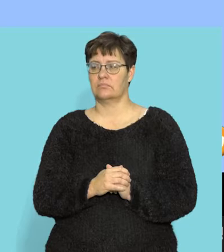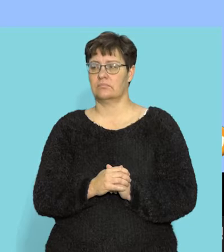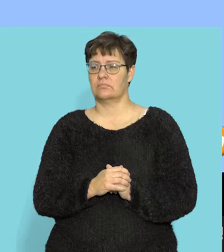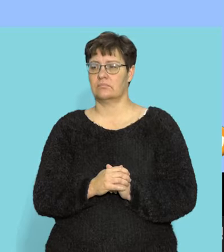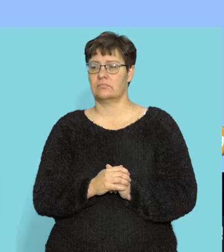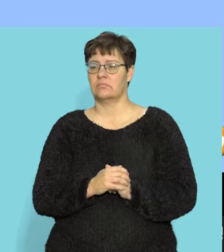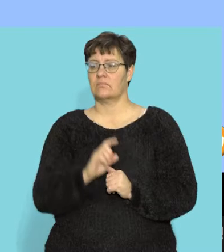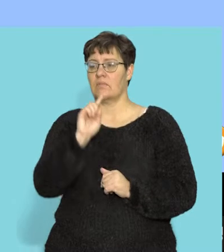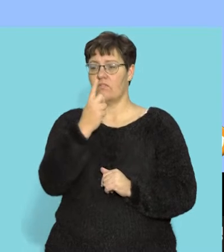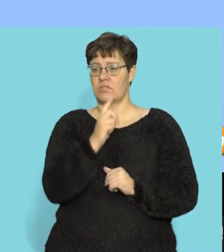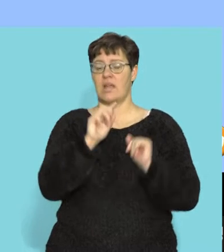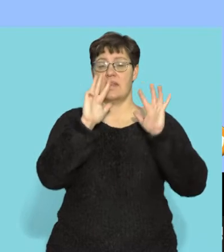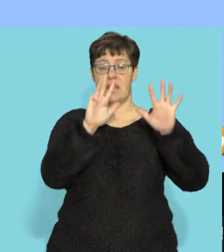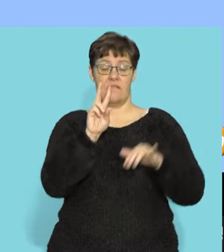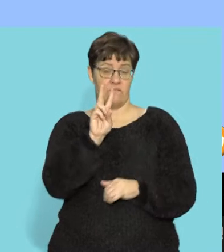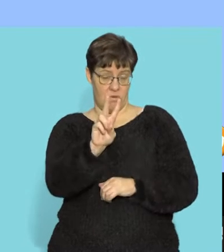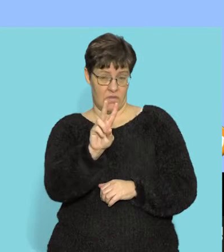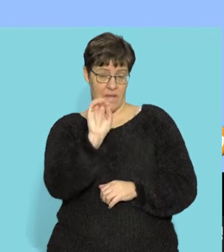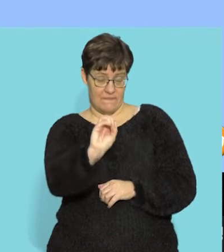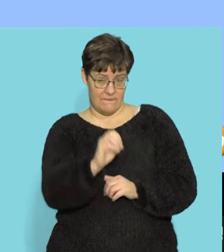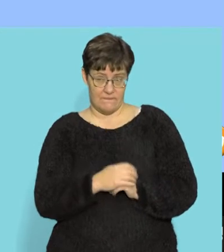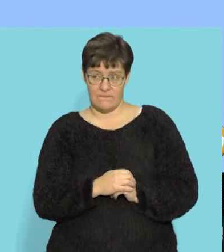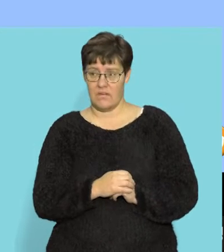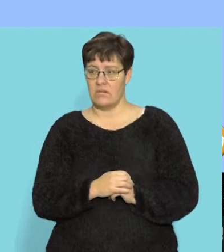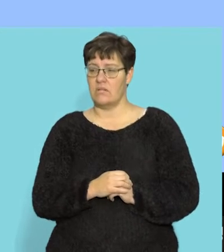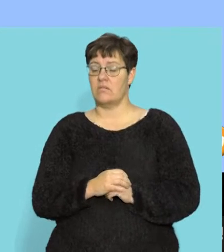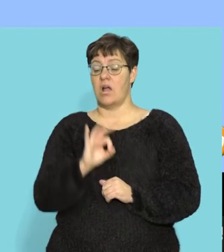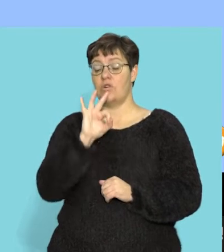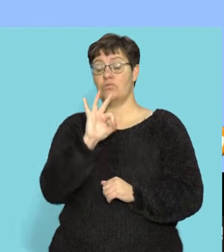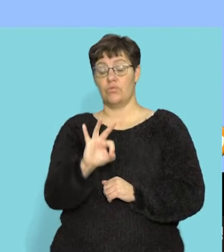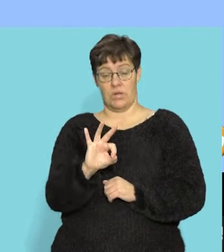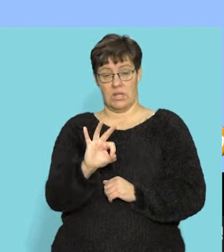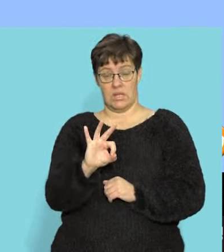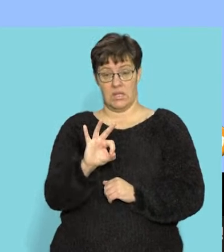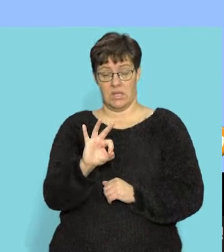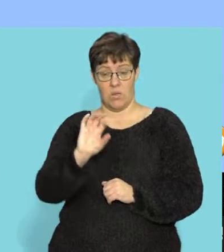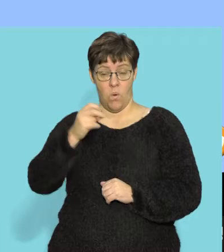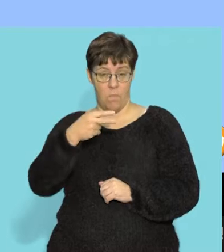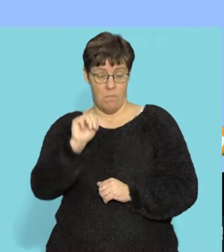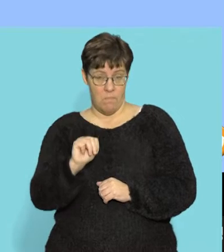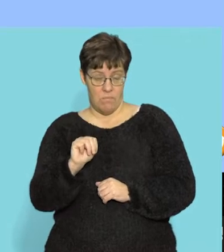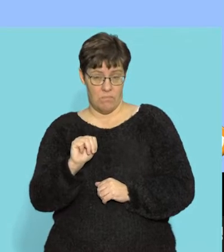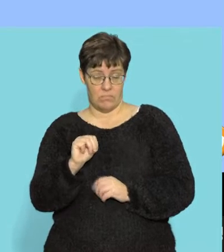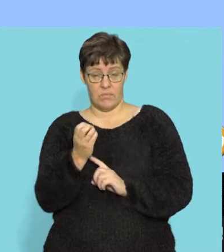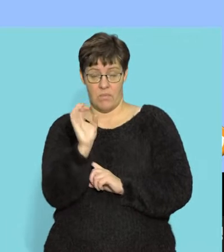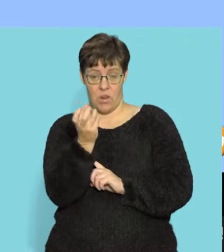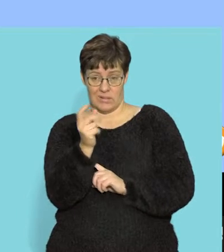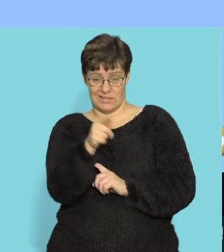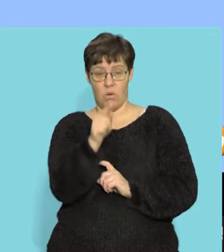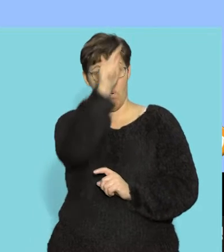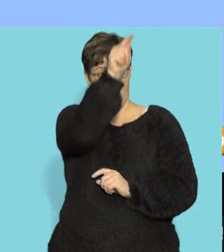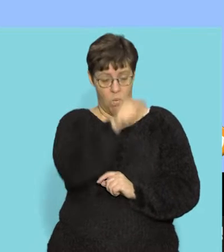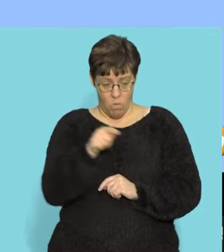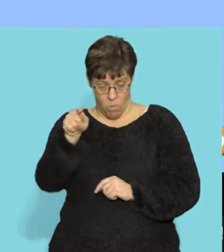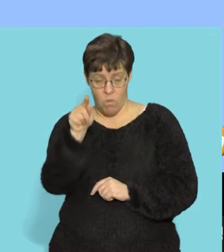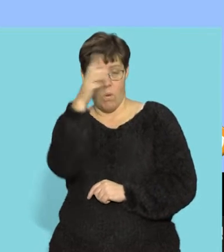So first of all, we've got that 9-volt source. There's a 3 ohm light bulb. All the light